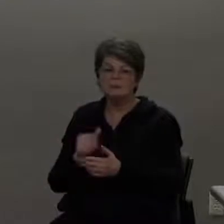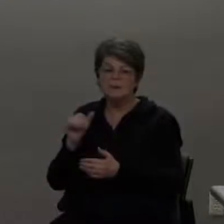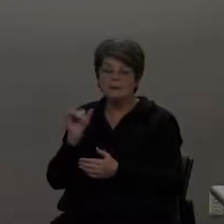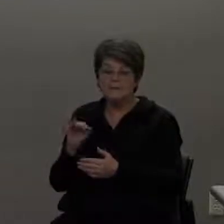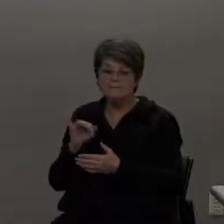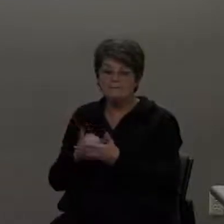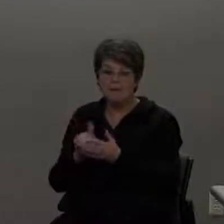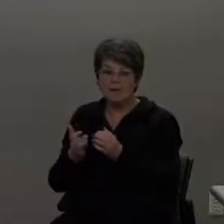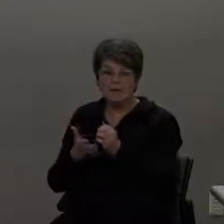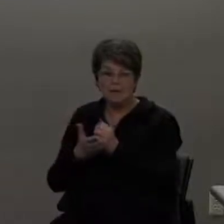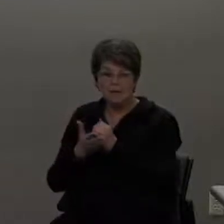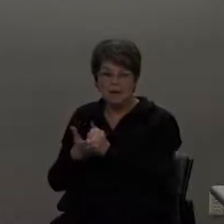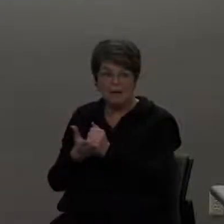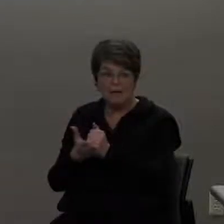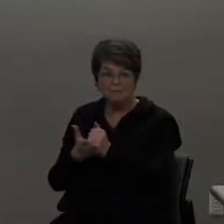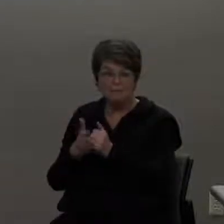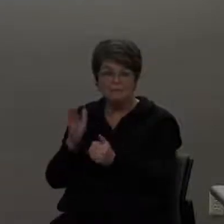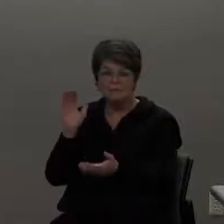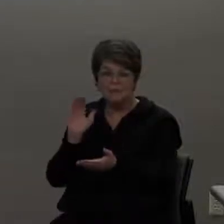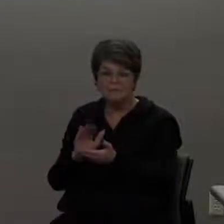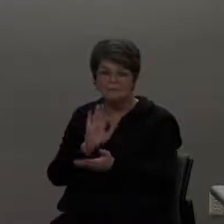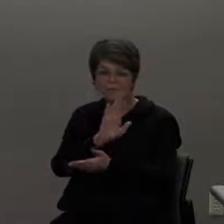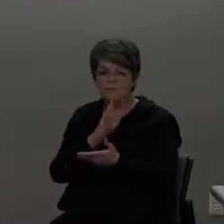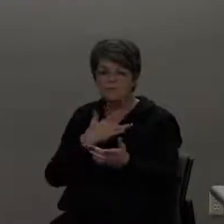If that helps alleviate that concern.